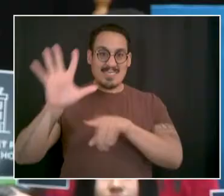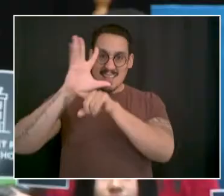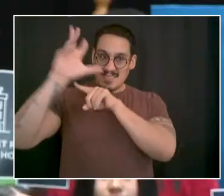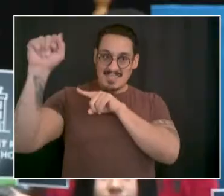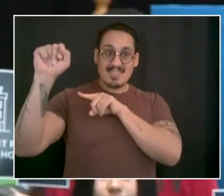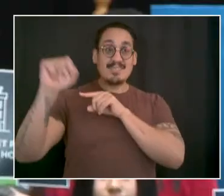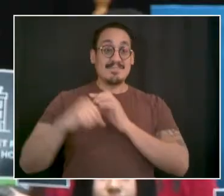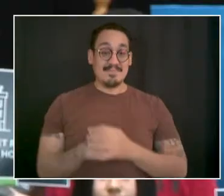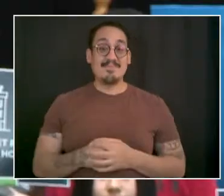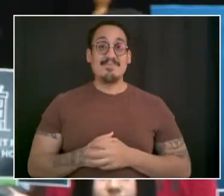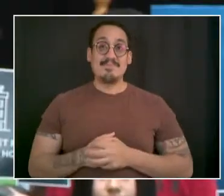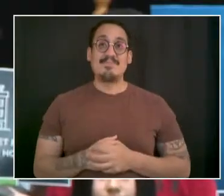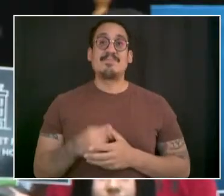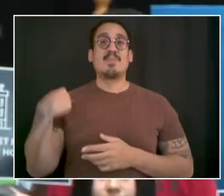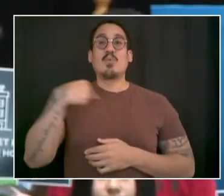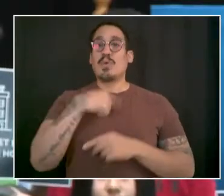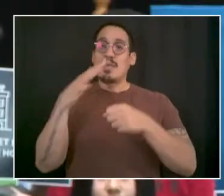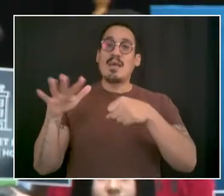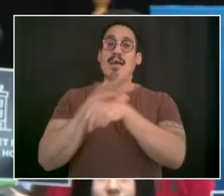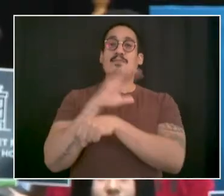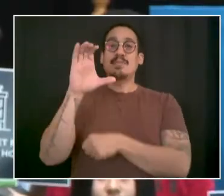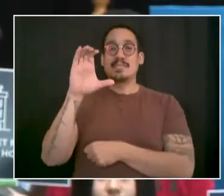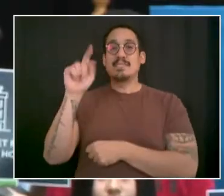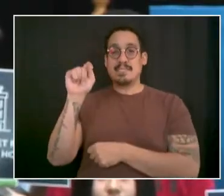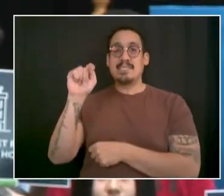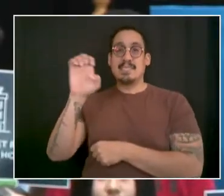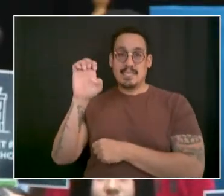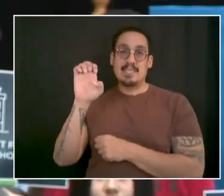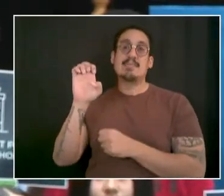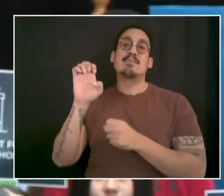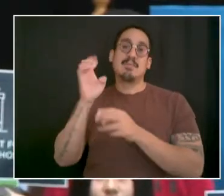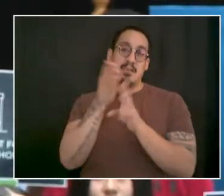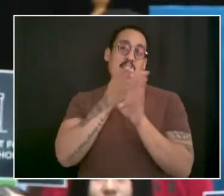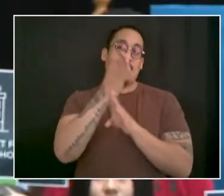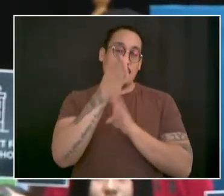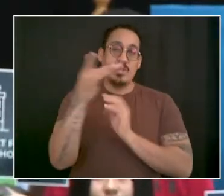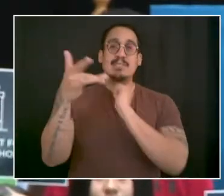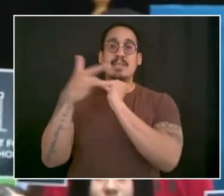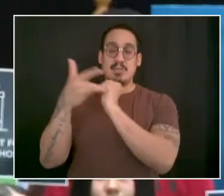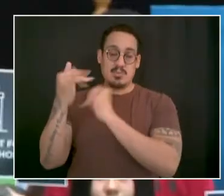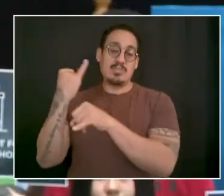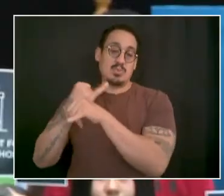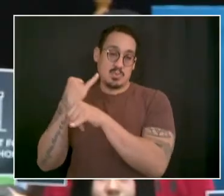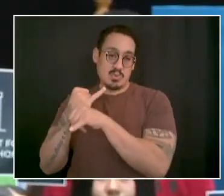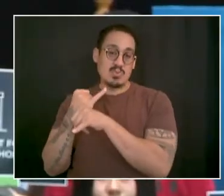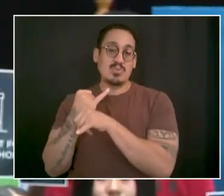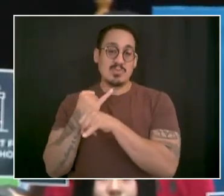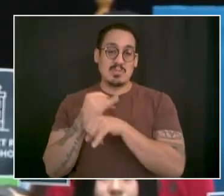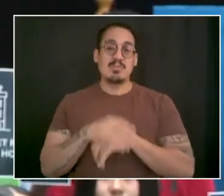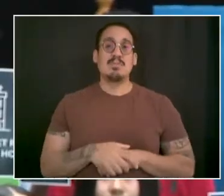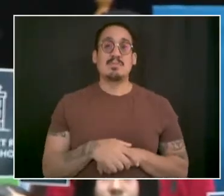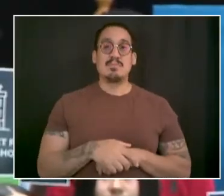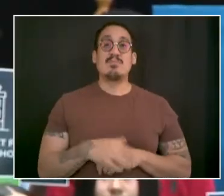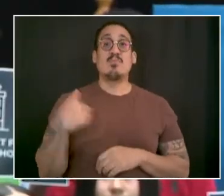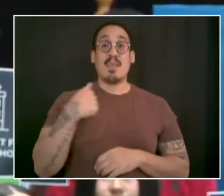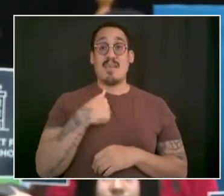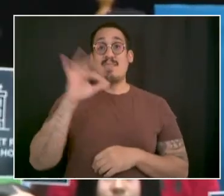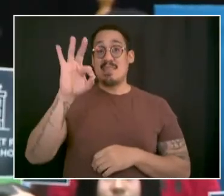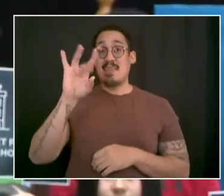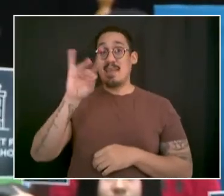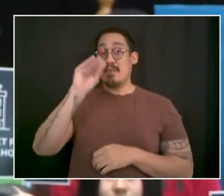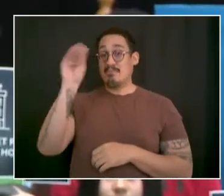CTE school, a career technical education school. We have an impressive 98% graduation rate with